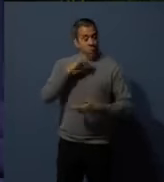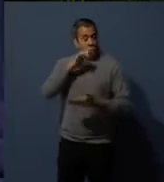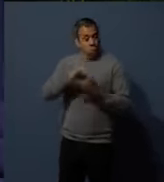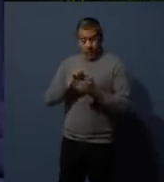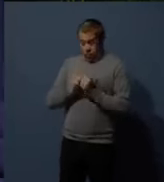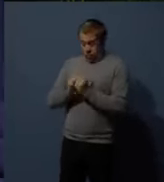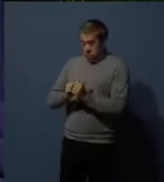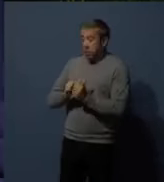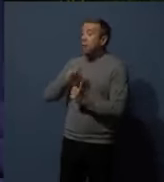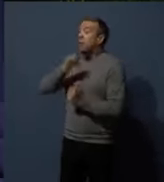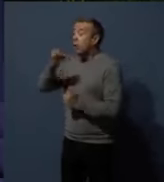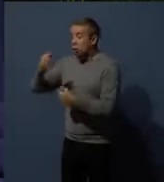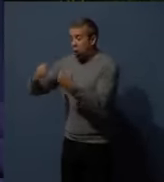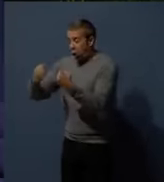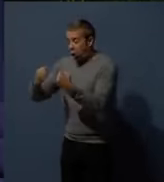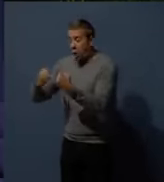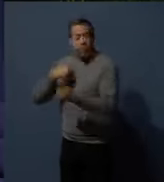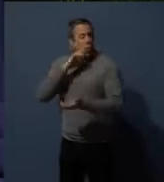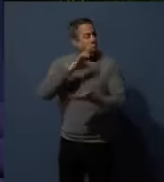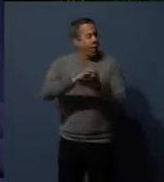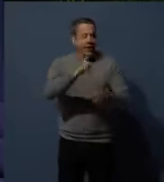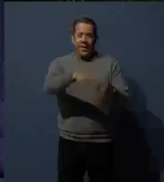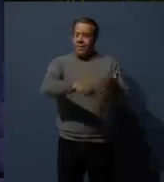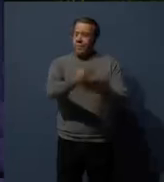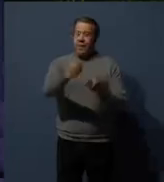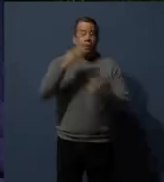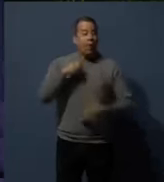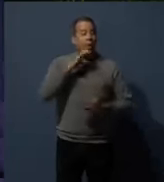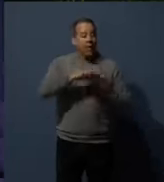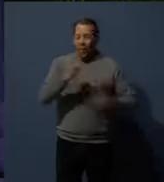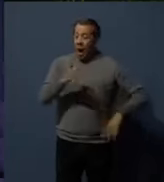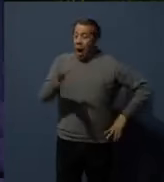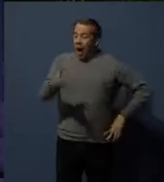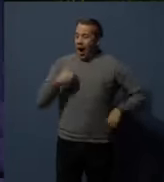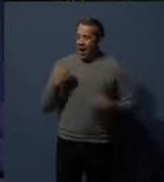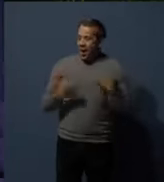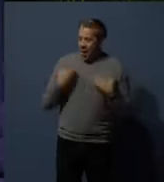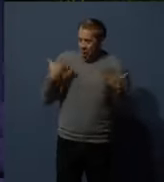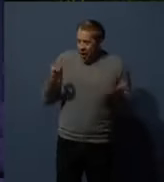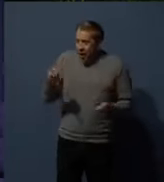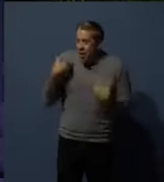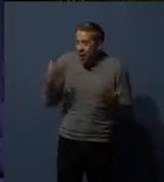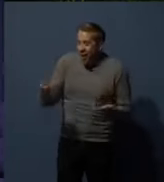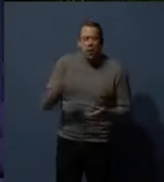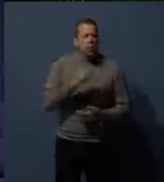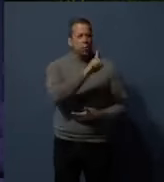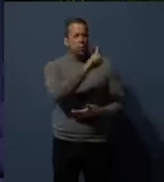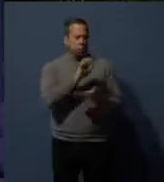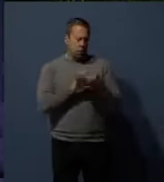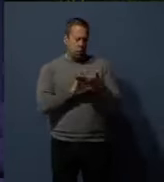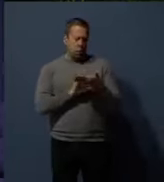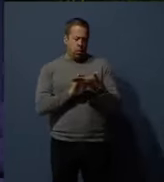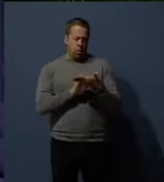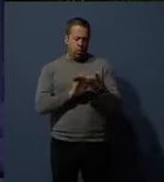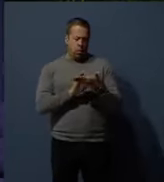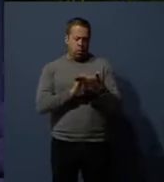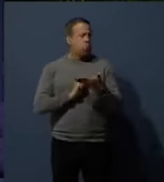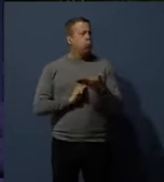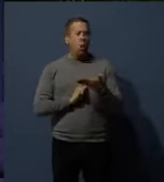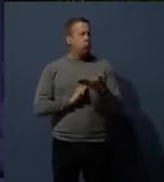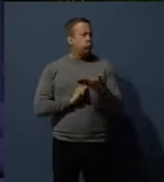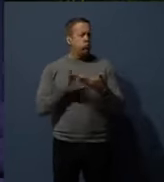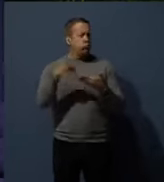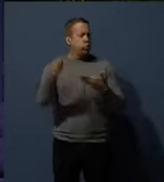comes with me because she gets emotionally attached to the car. And then I run the numbers. I don't like the deal. I'm like, we're not going to take it. And she gets all